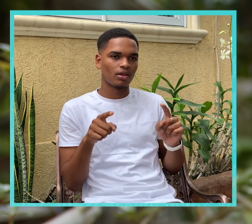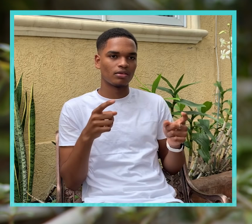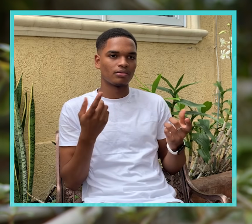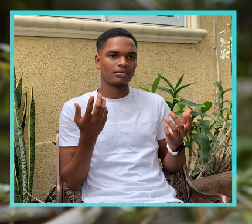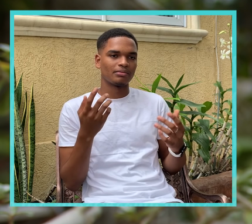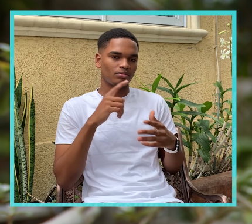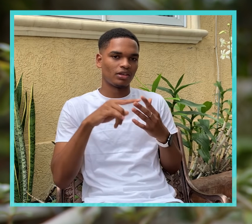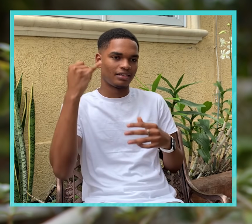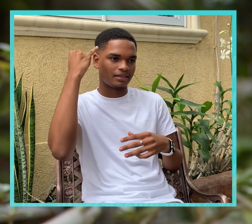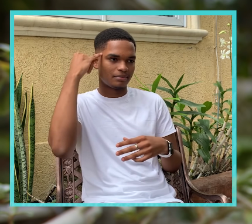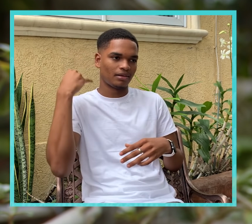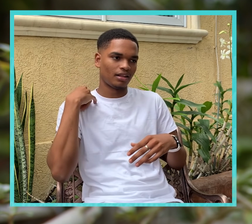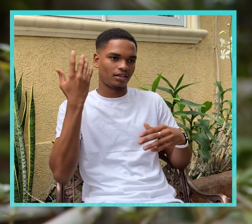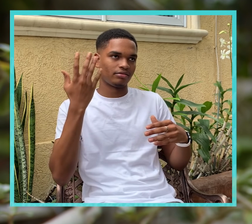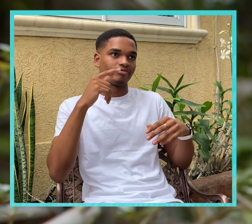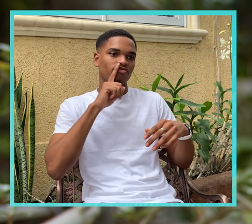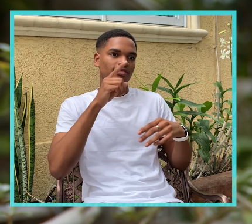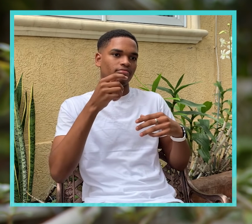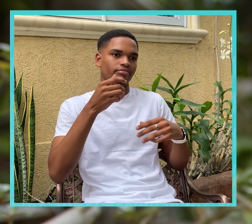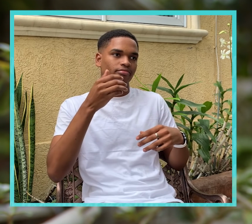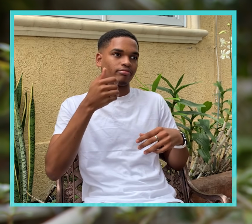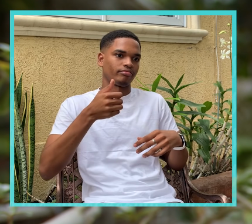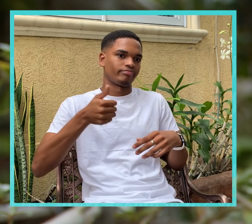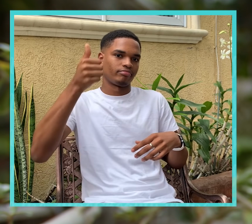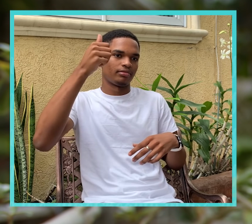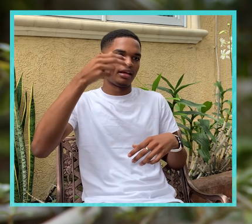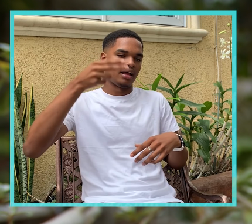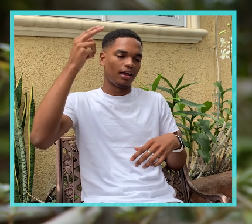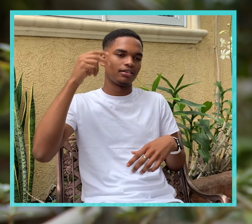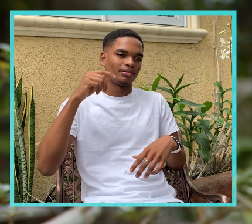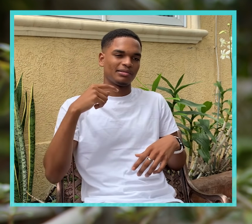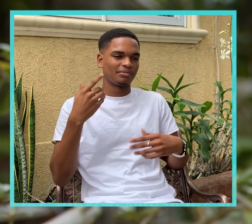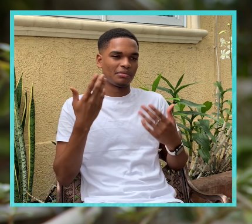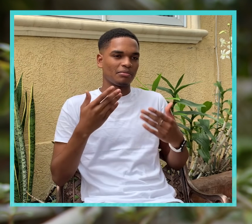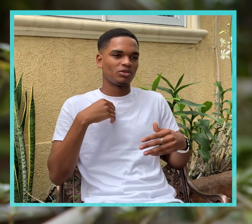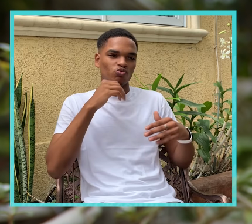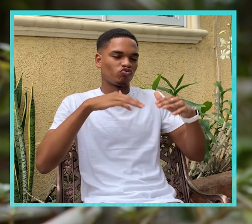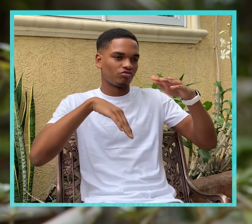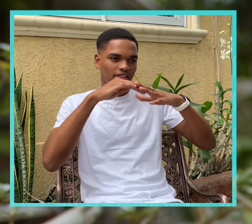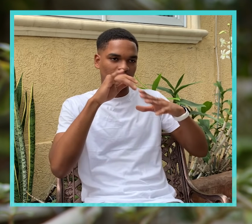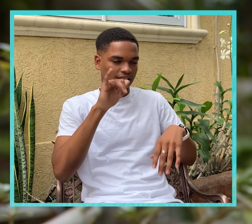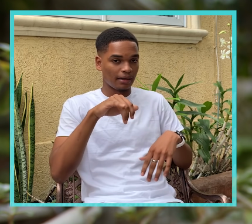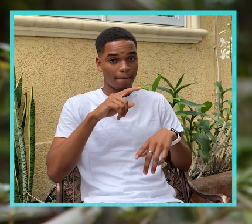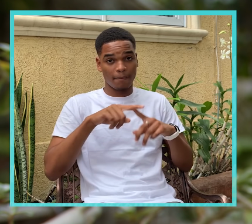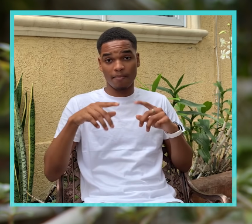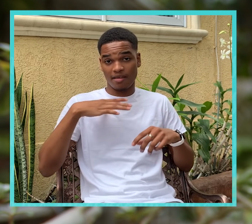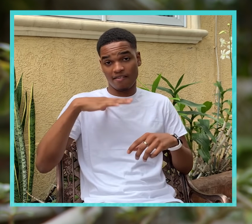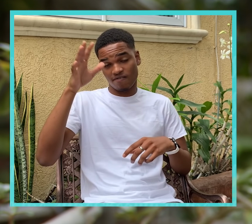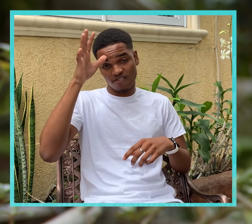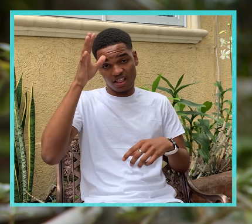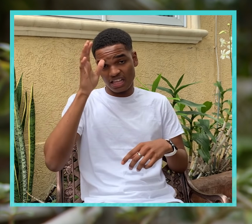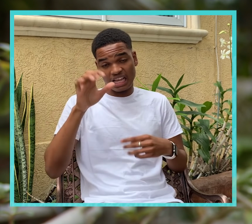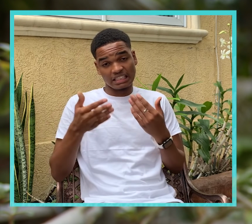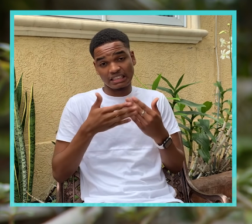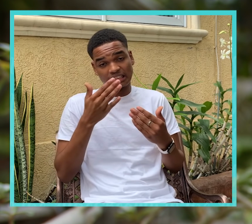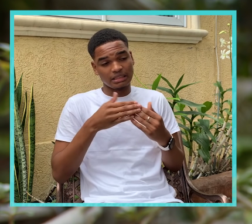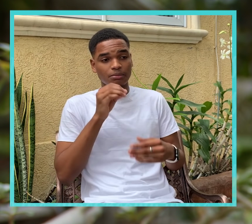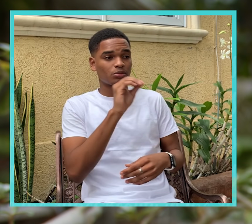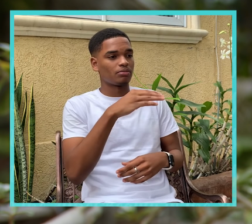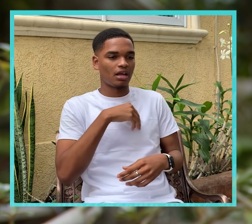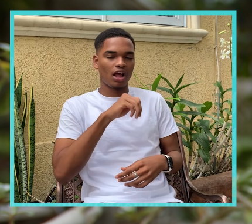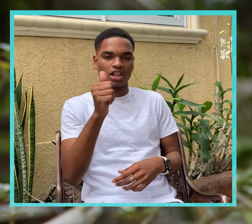you know, the Immaculate Standard. I wasn't of a certain persuasion and my father could have easily put me in another CXC form, but